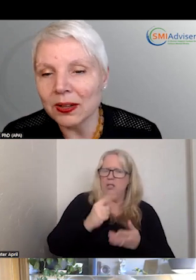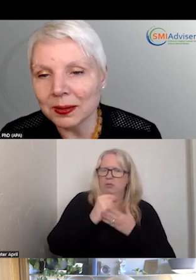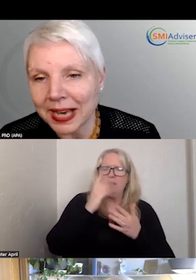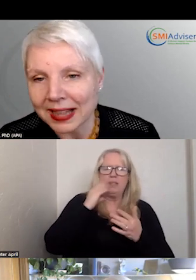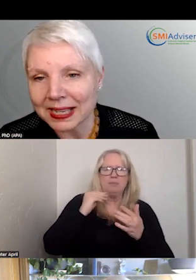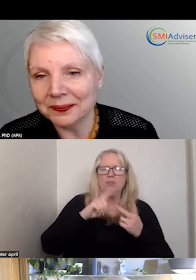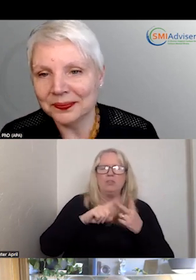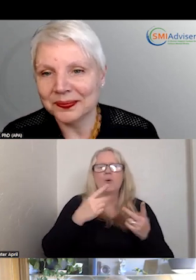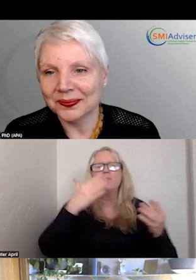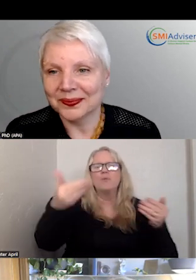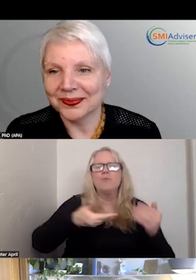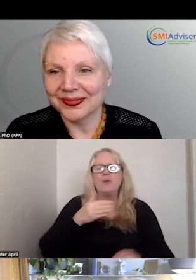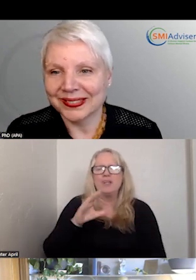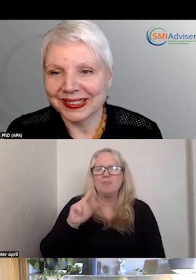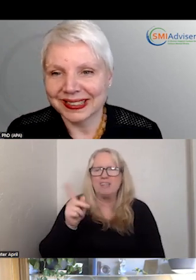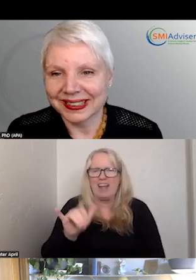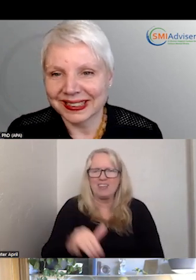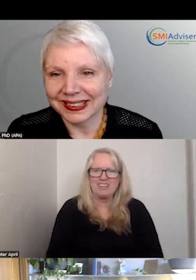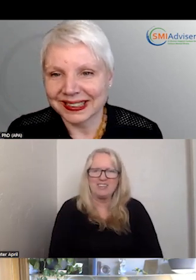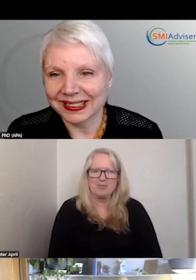So welcome, Kathy.